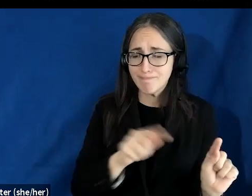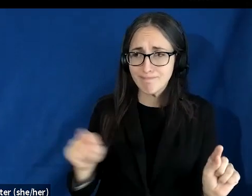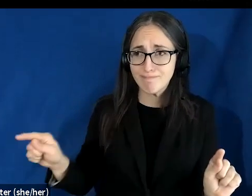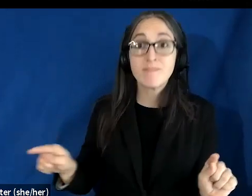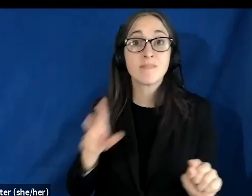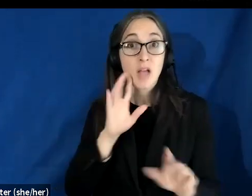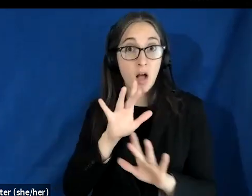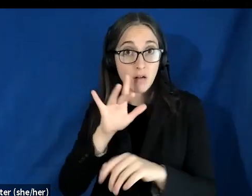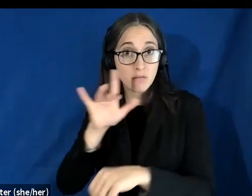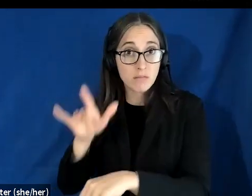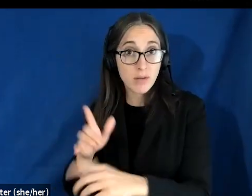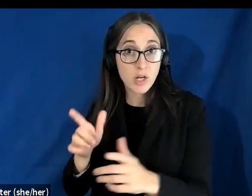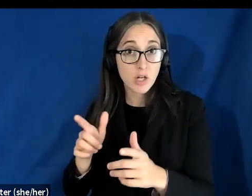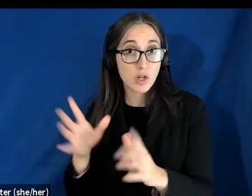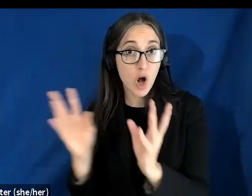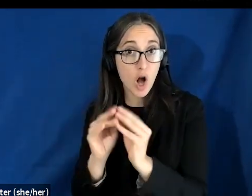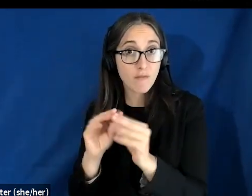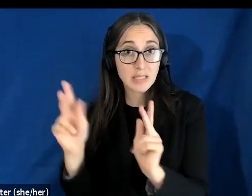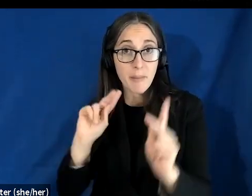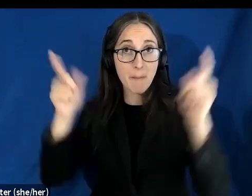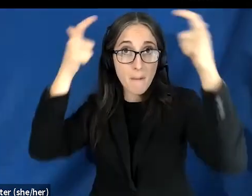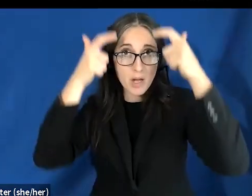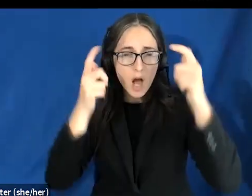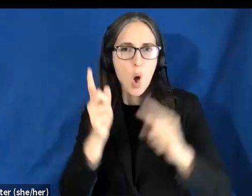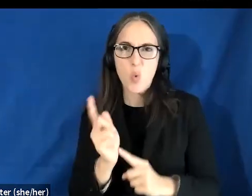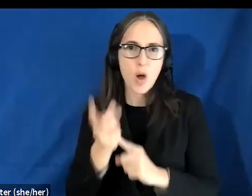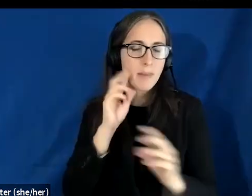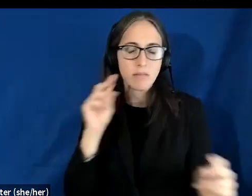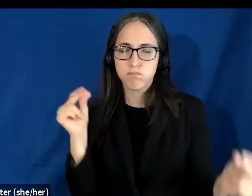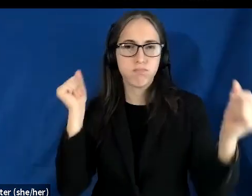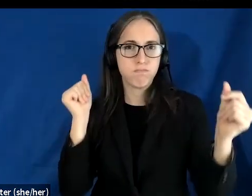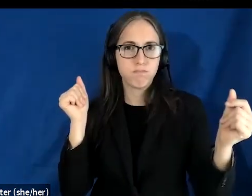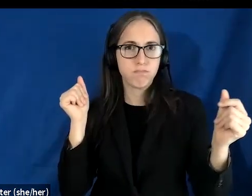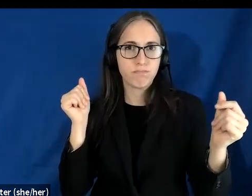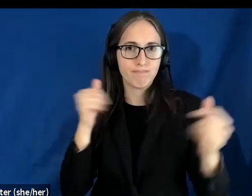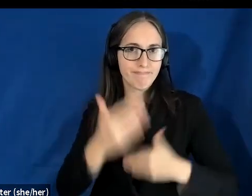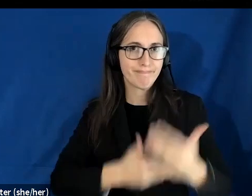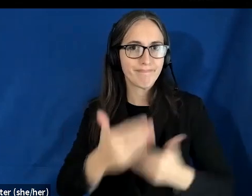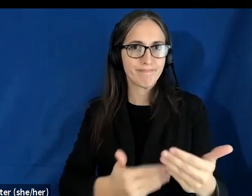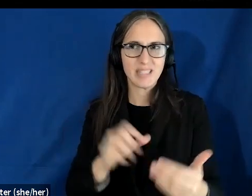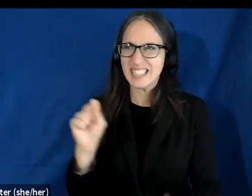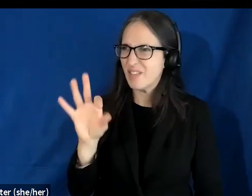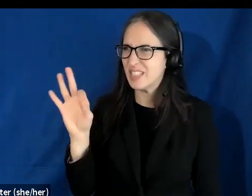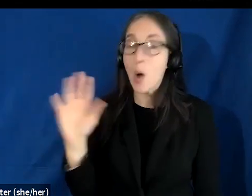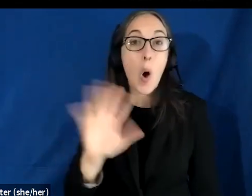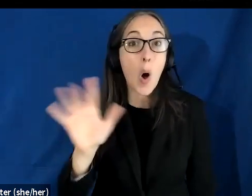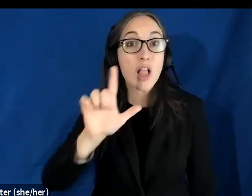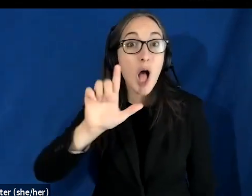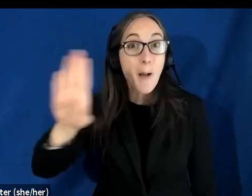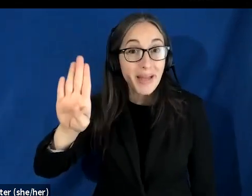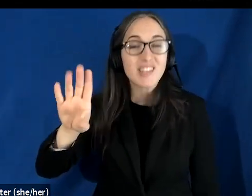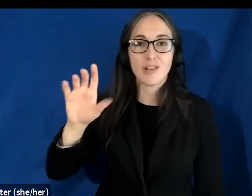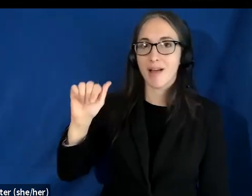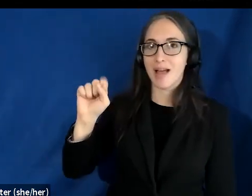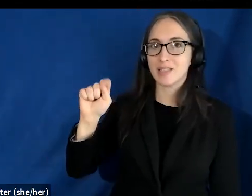on and within 1 minute, they get it. While I was in San Francisco, no, was it San Francisco? No, Long Beach for Astro